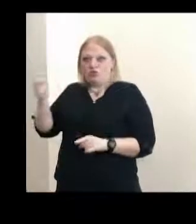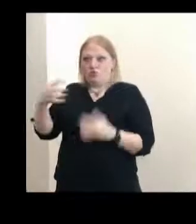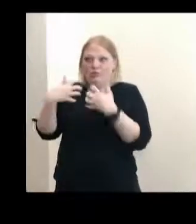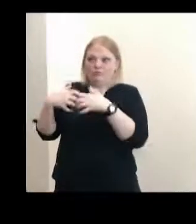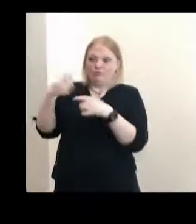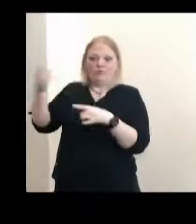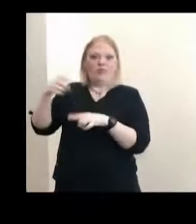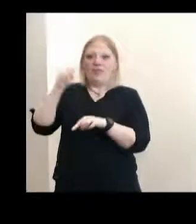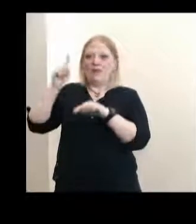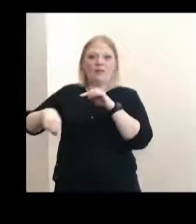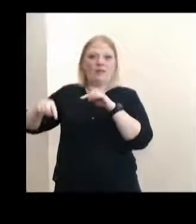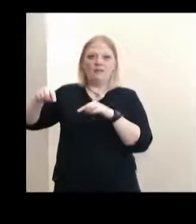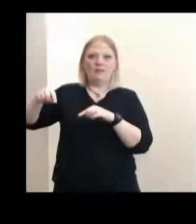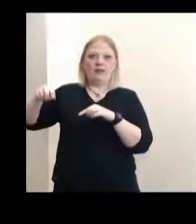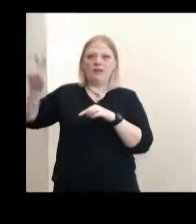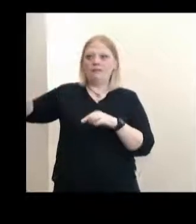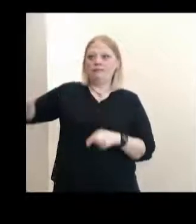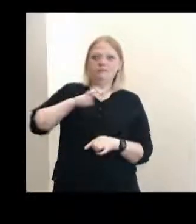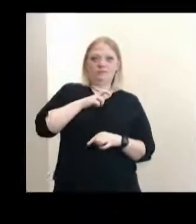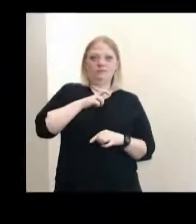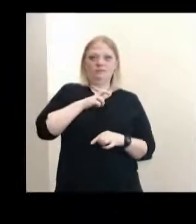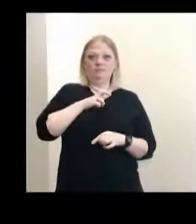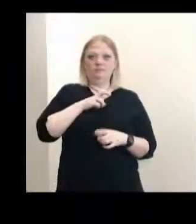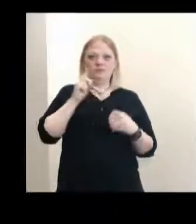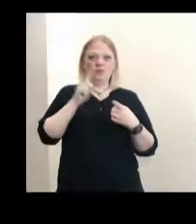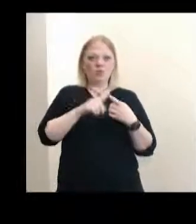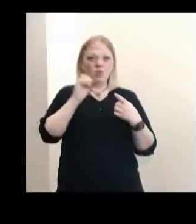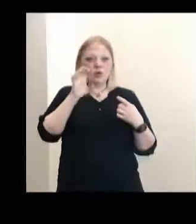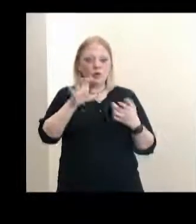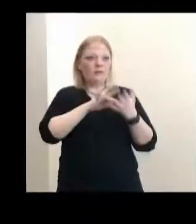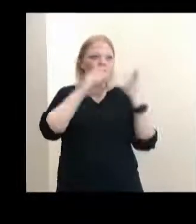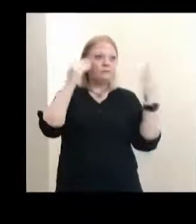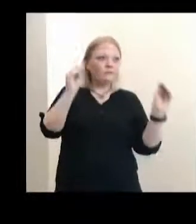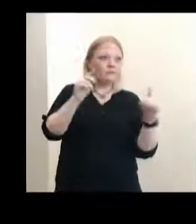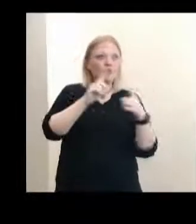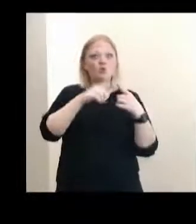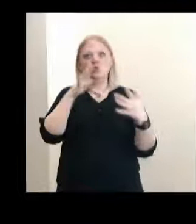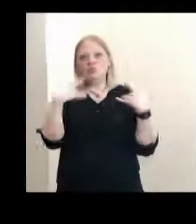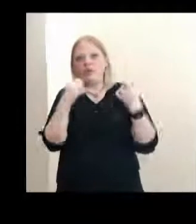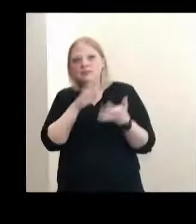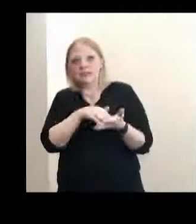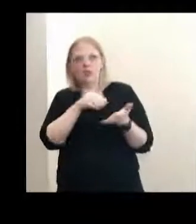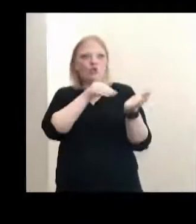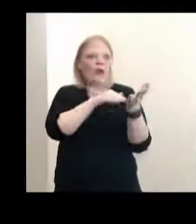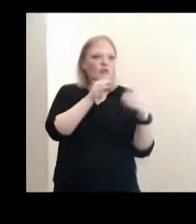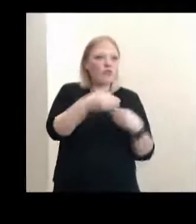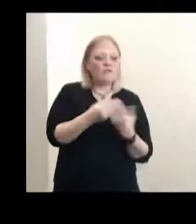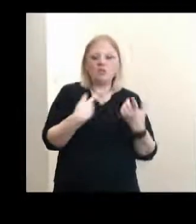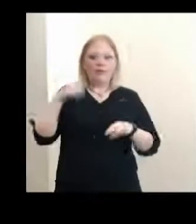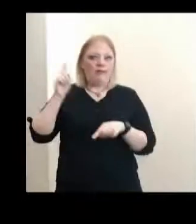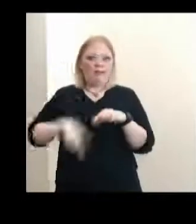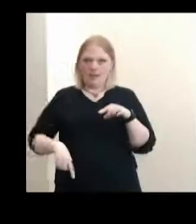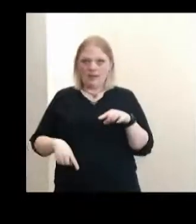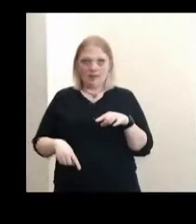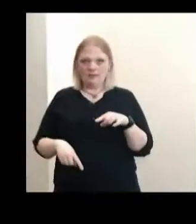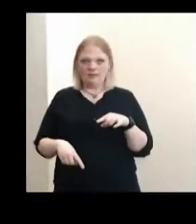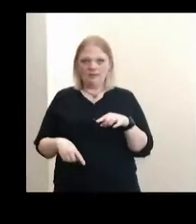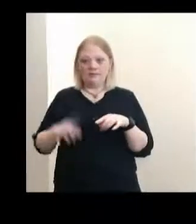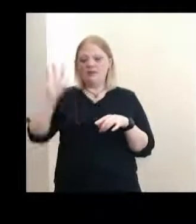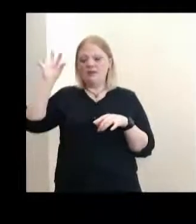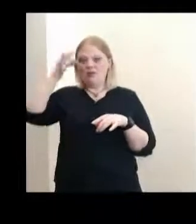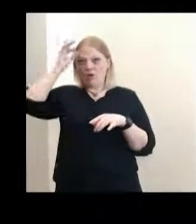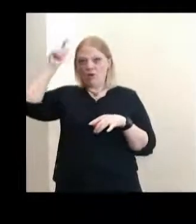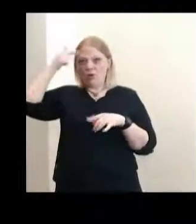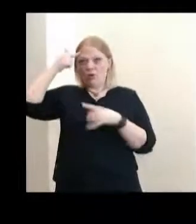allowed to transfer vaccine to Erie County, to pharmacies, to federally qualified health centers, to doctors' practices. It goes to the federal